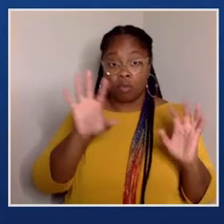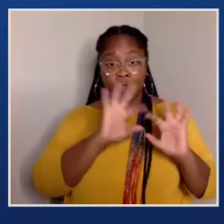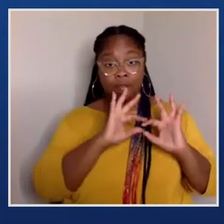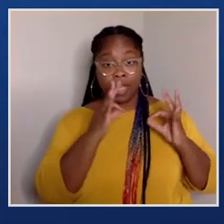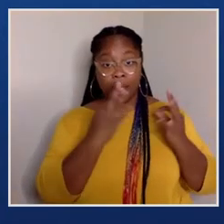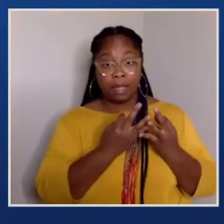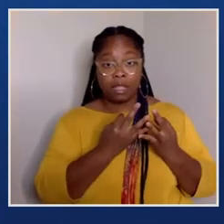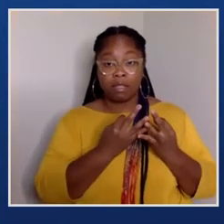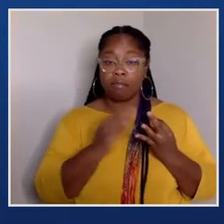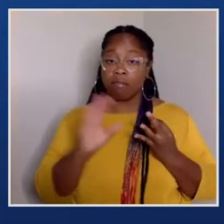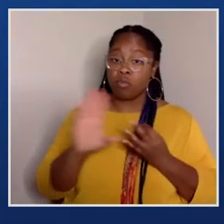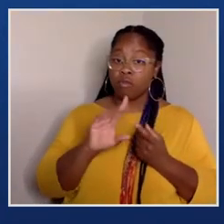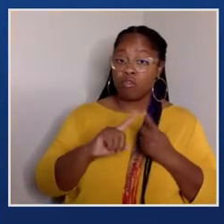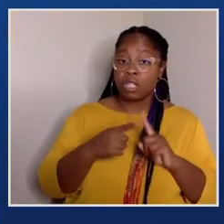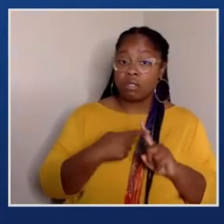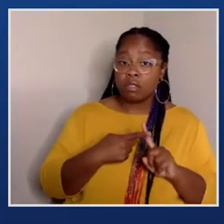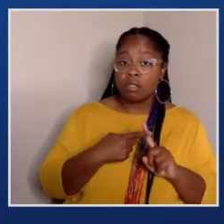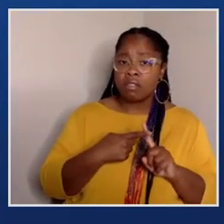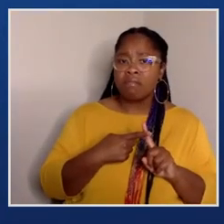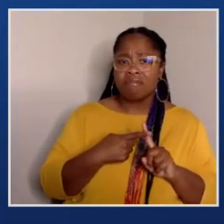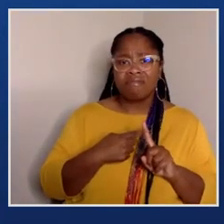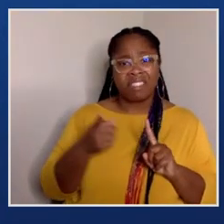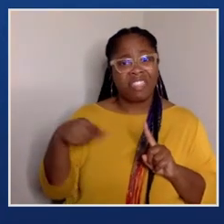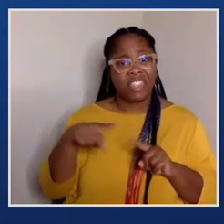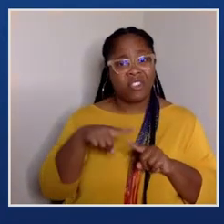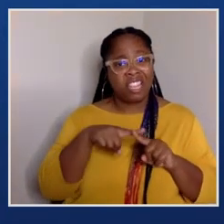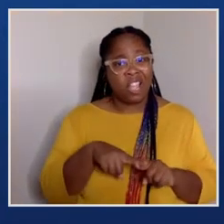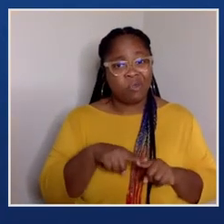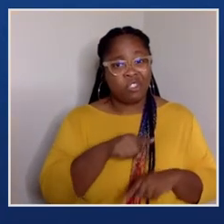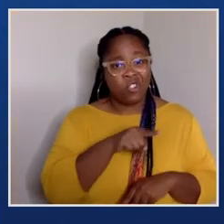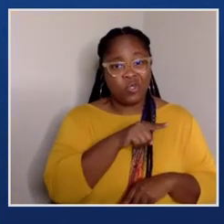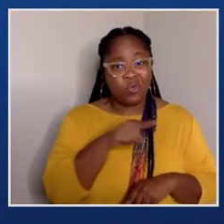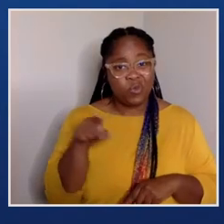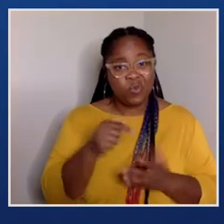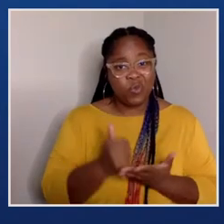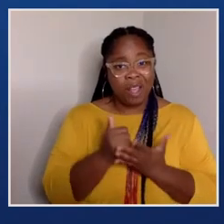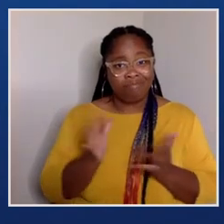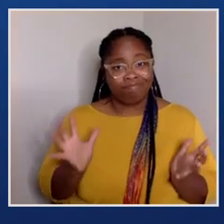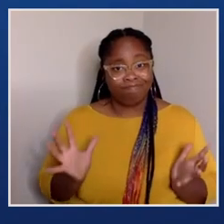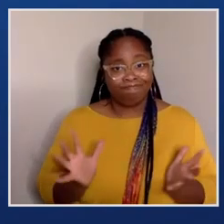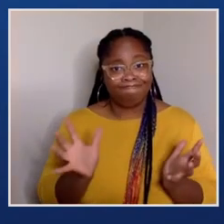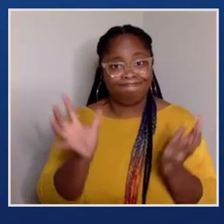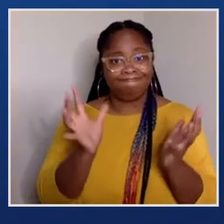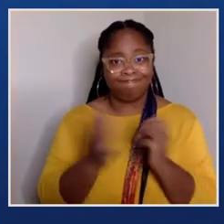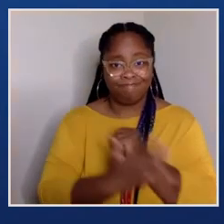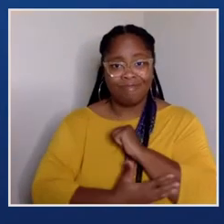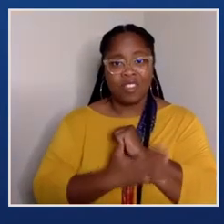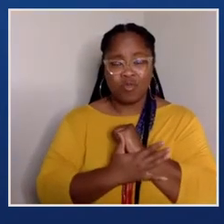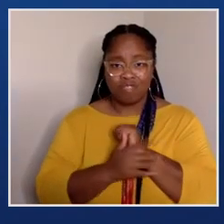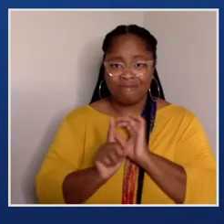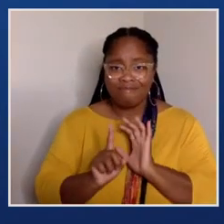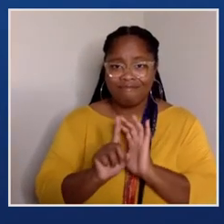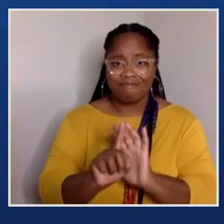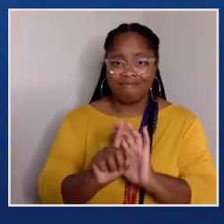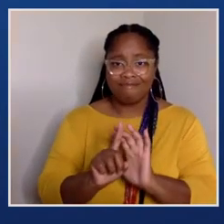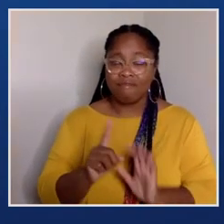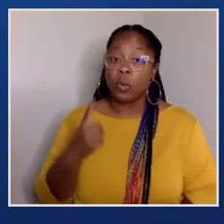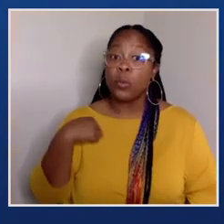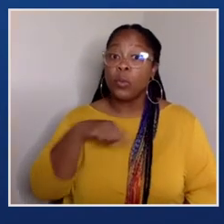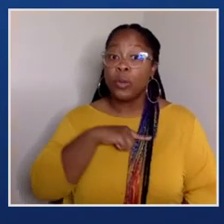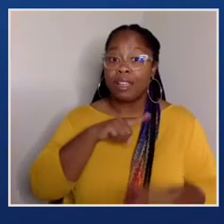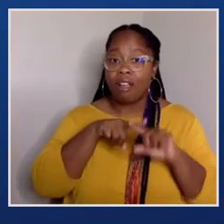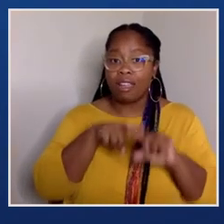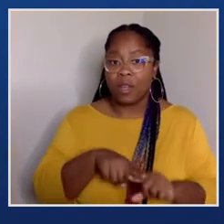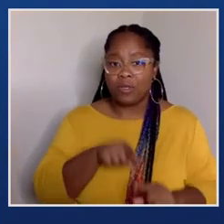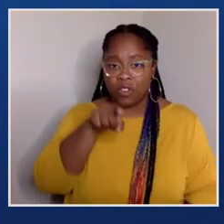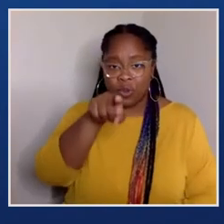your friends, they're kind of counting on you to help move the country forward. Mm-hmm. We are counting on you.